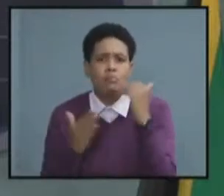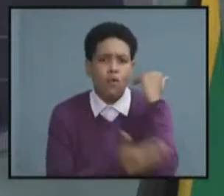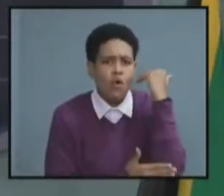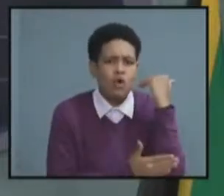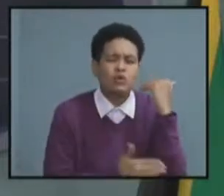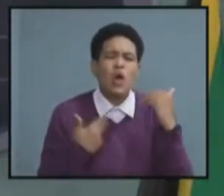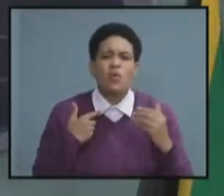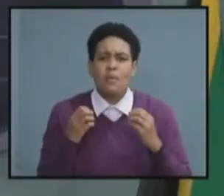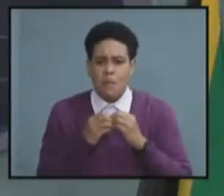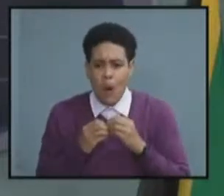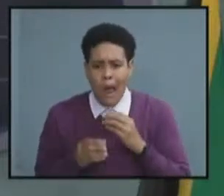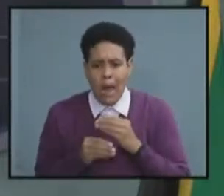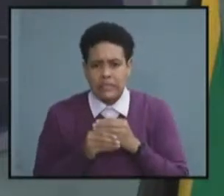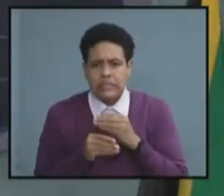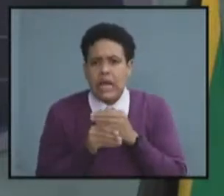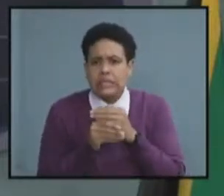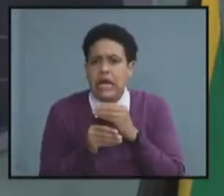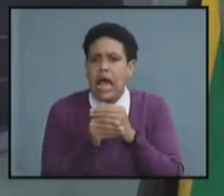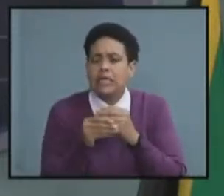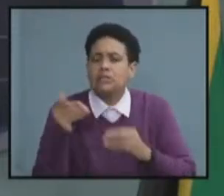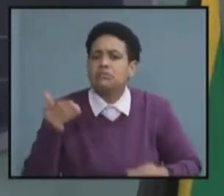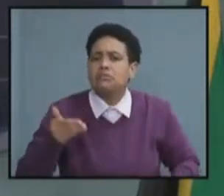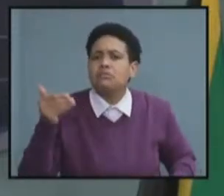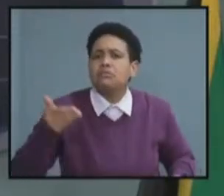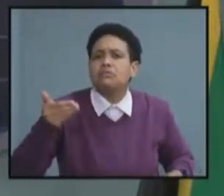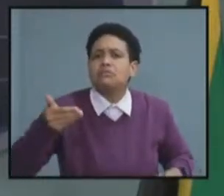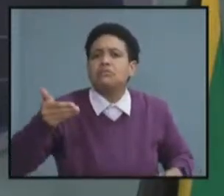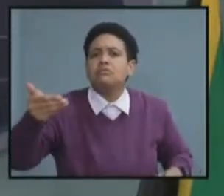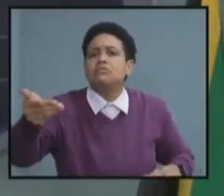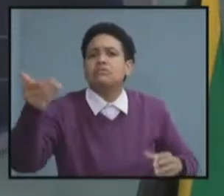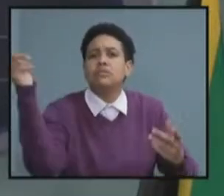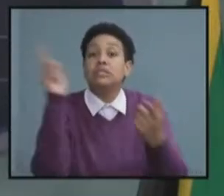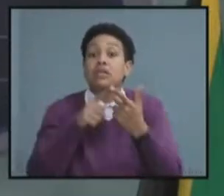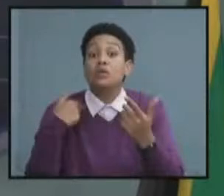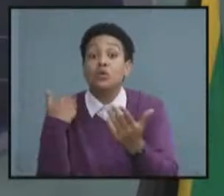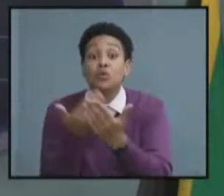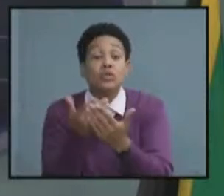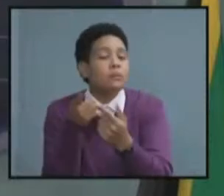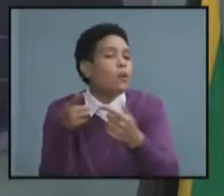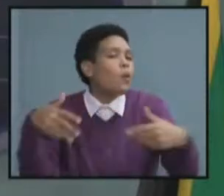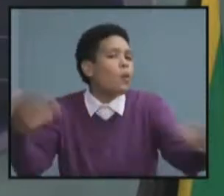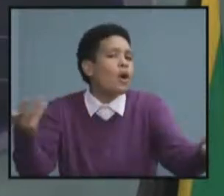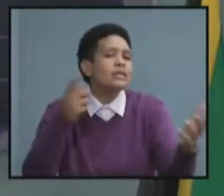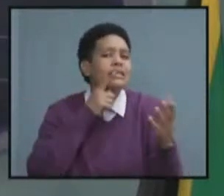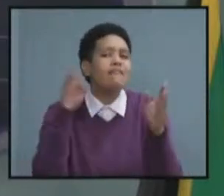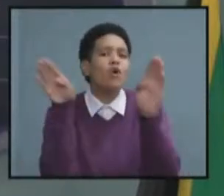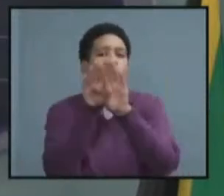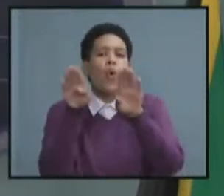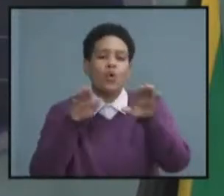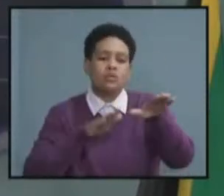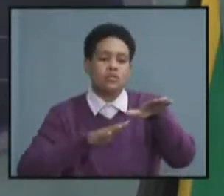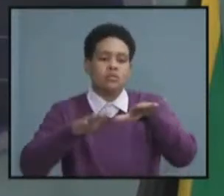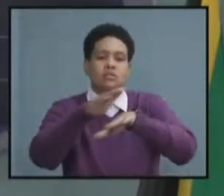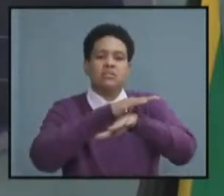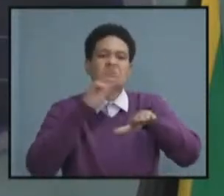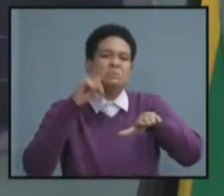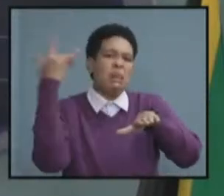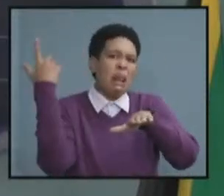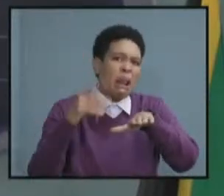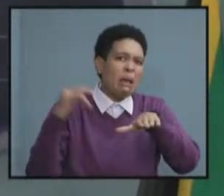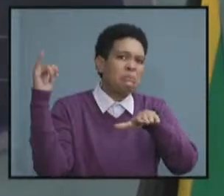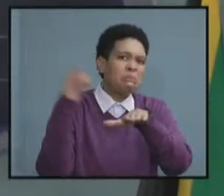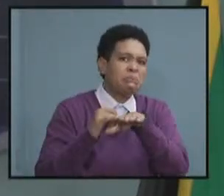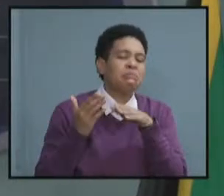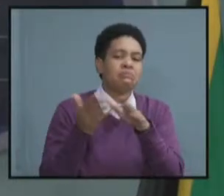those restrictions till we reach the point of closing the borders to incoming